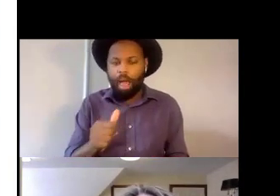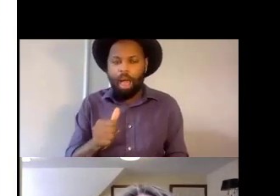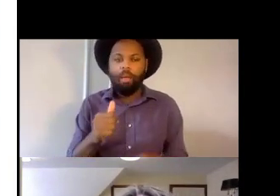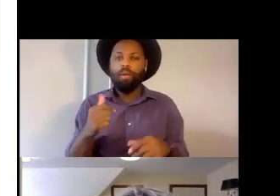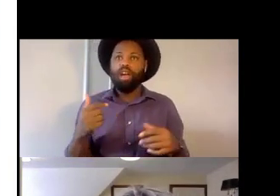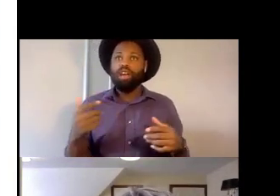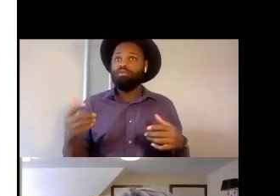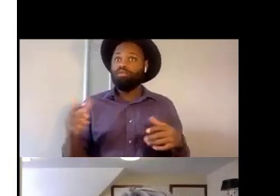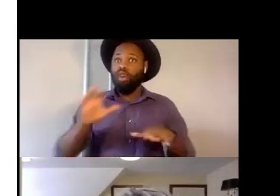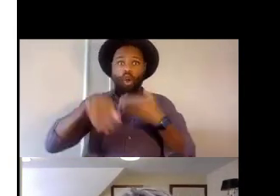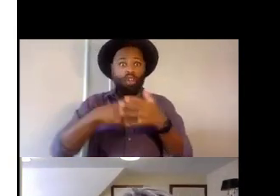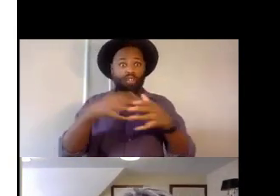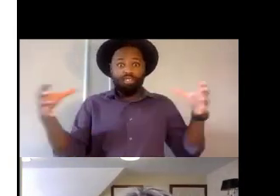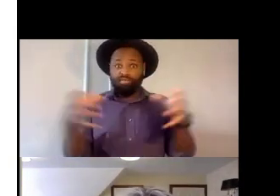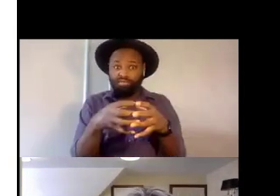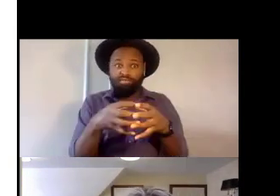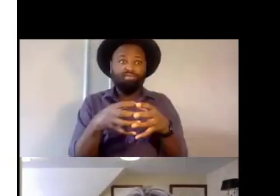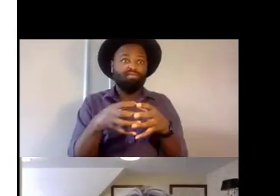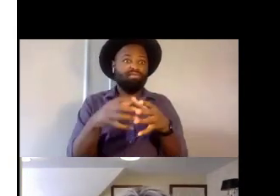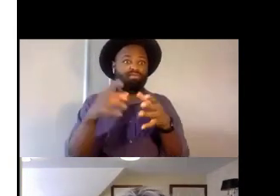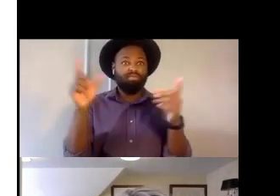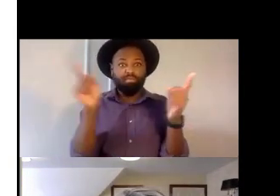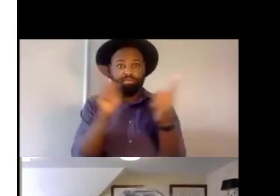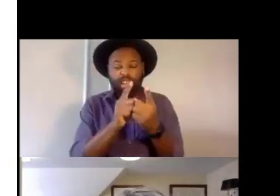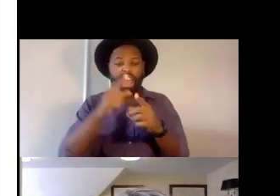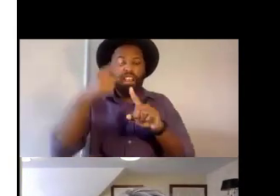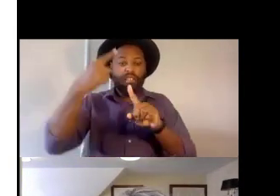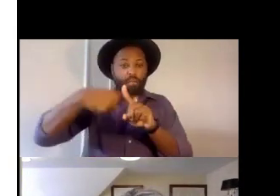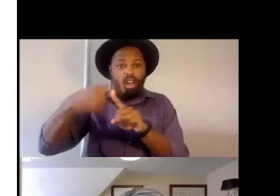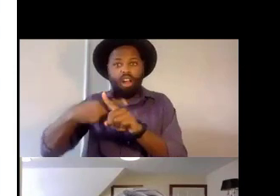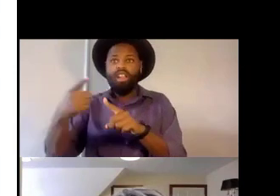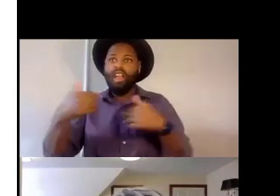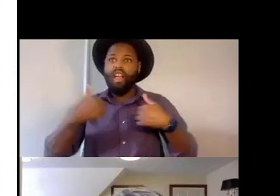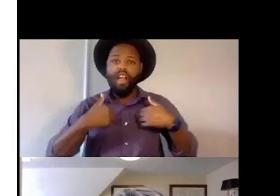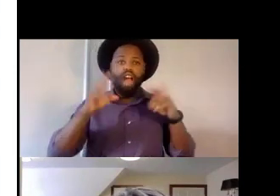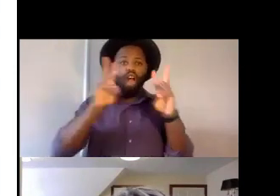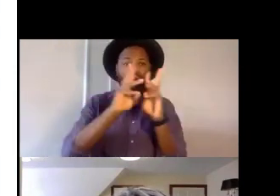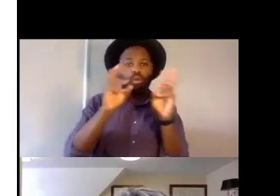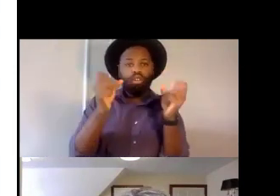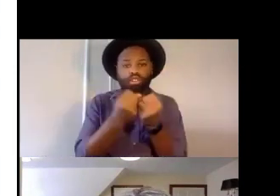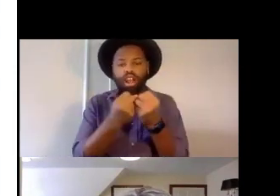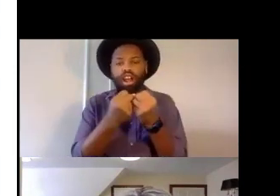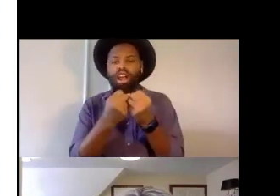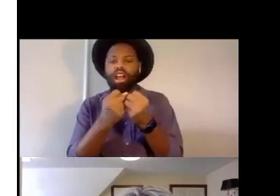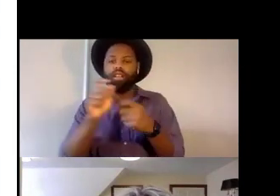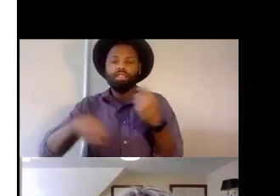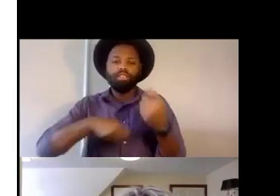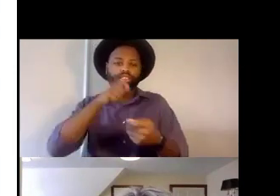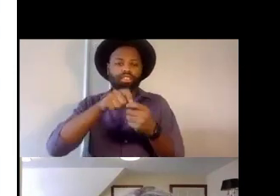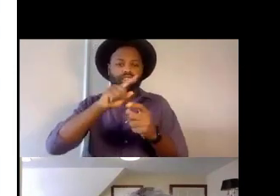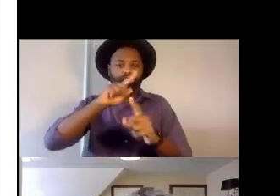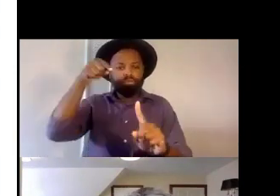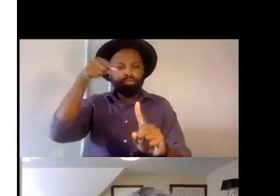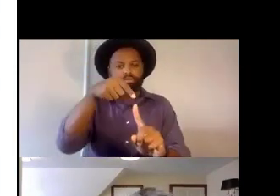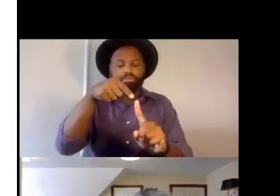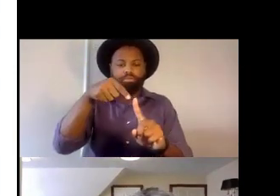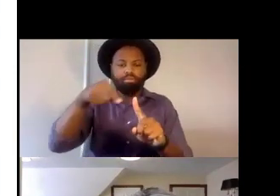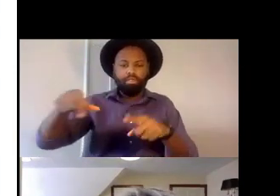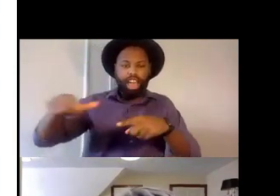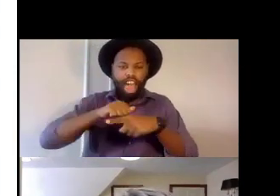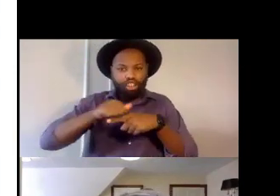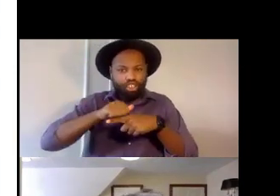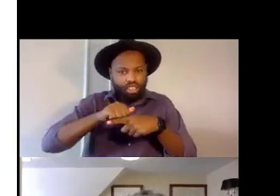she presented workshops, and we had some specific targeted exercises, and